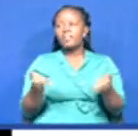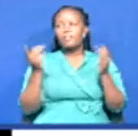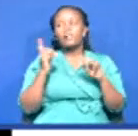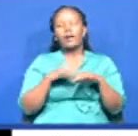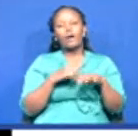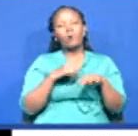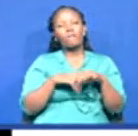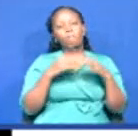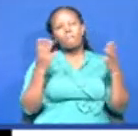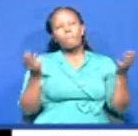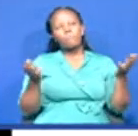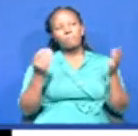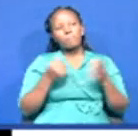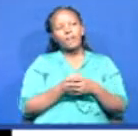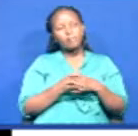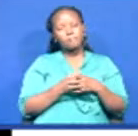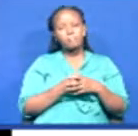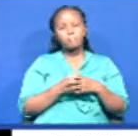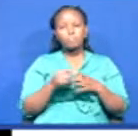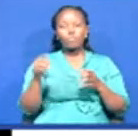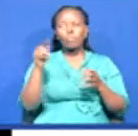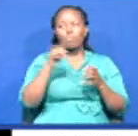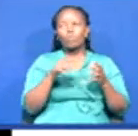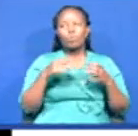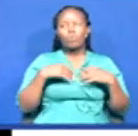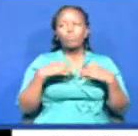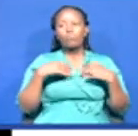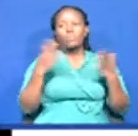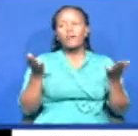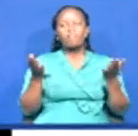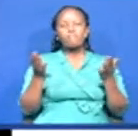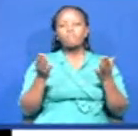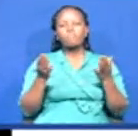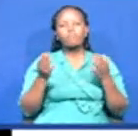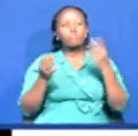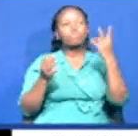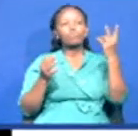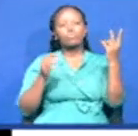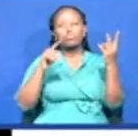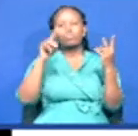and we have an opening for two questions. Who would be the first to go?